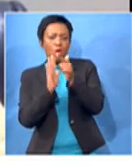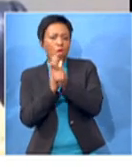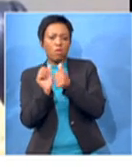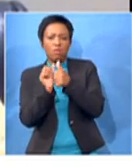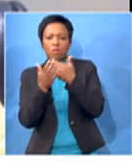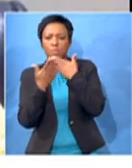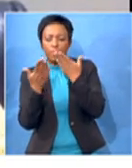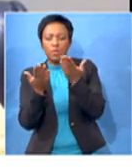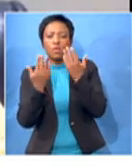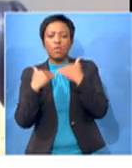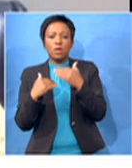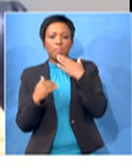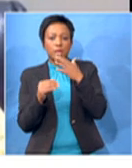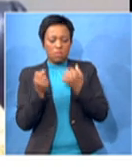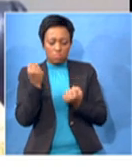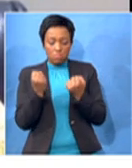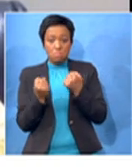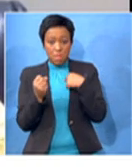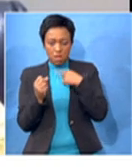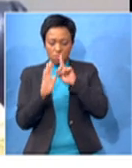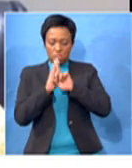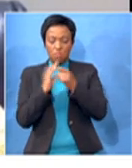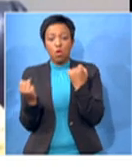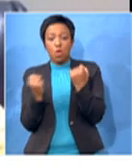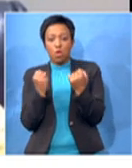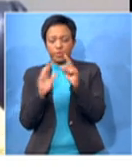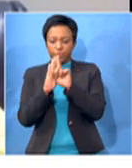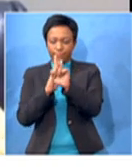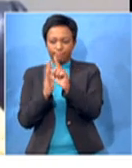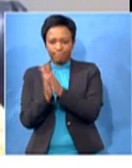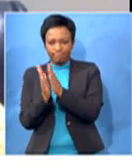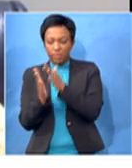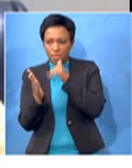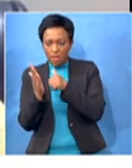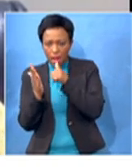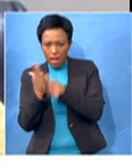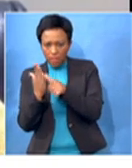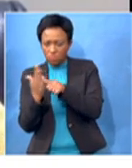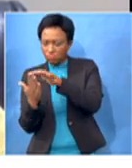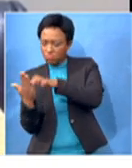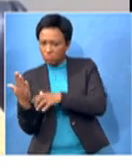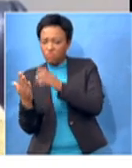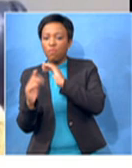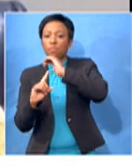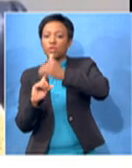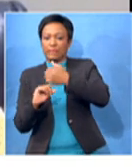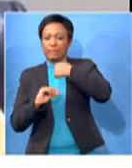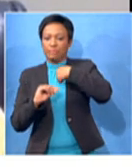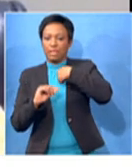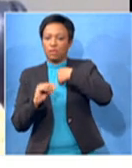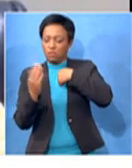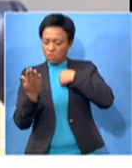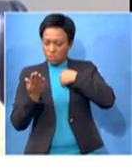a protection order against an individual, the expectation from me and even anyone around me is